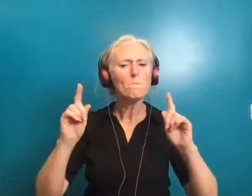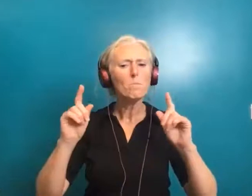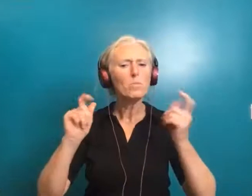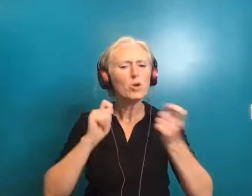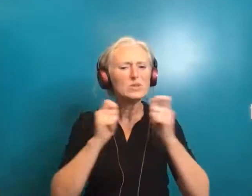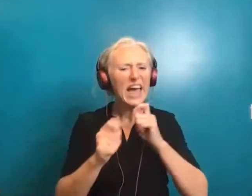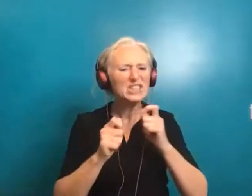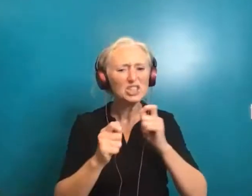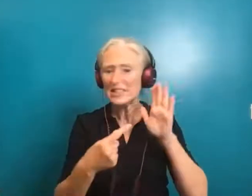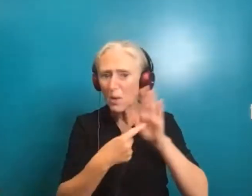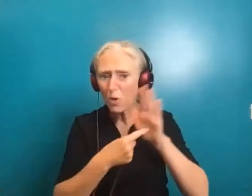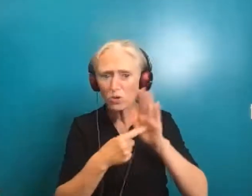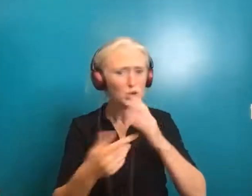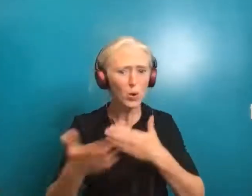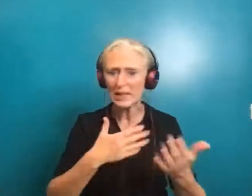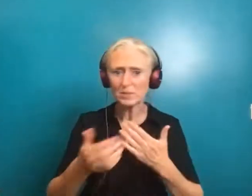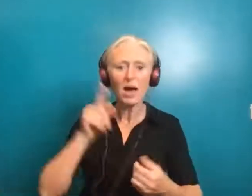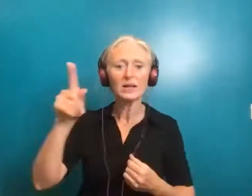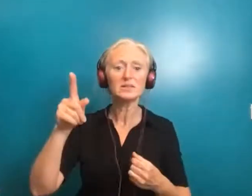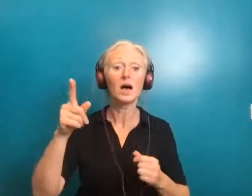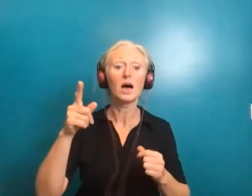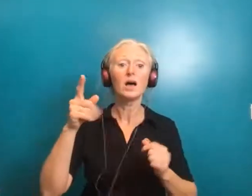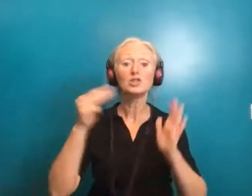matter. Oh, no, it doesn't matter what mutation.